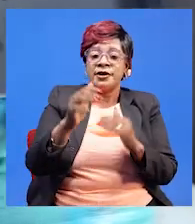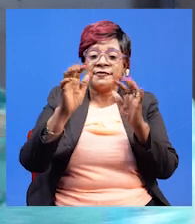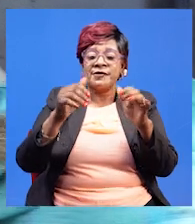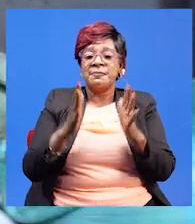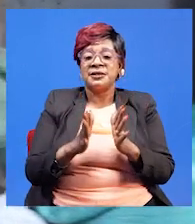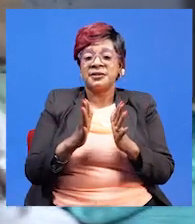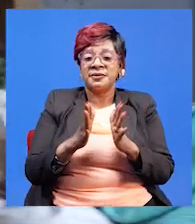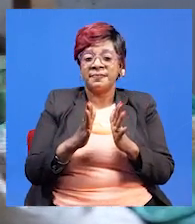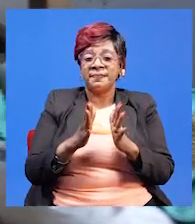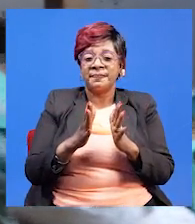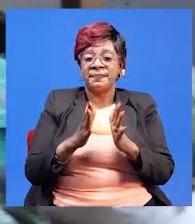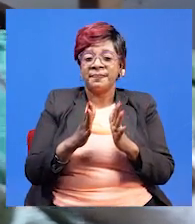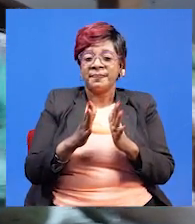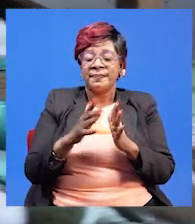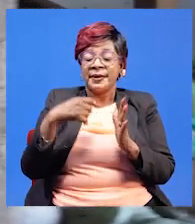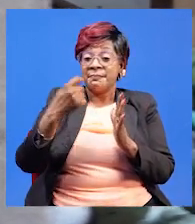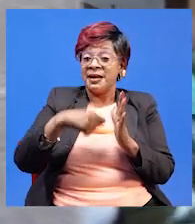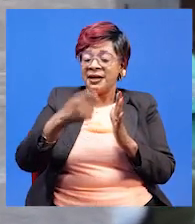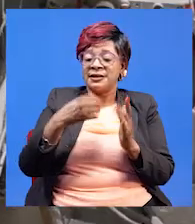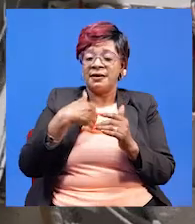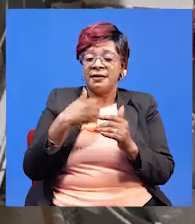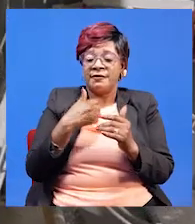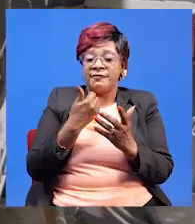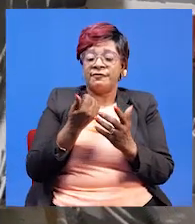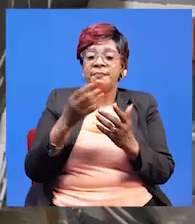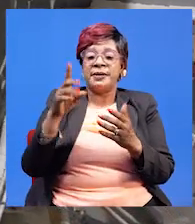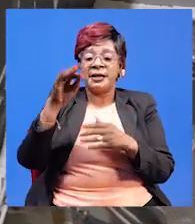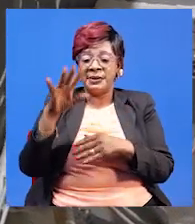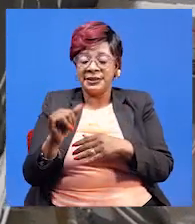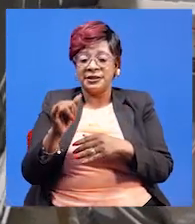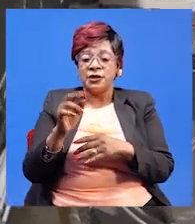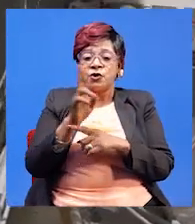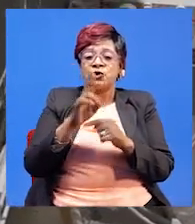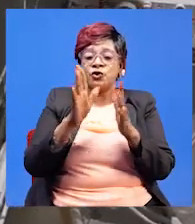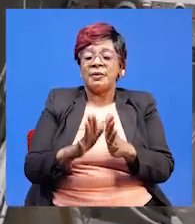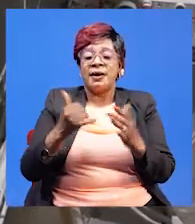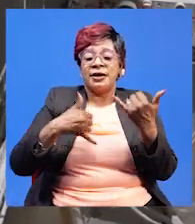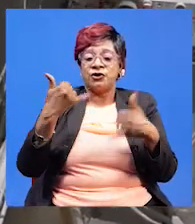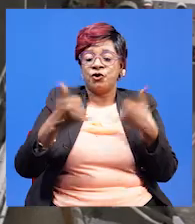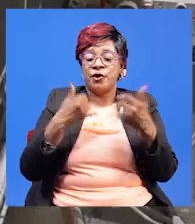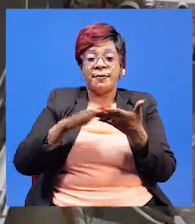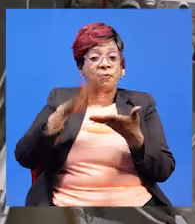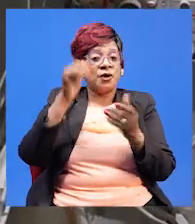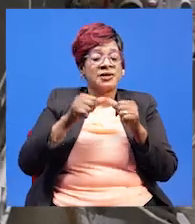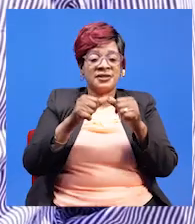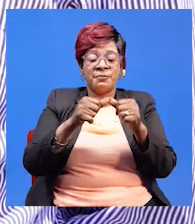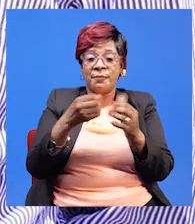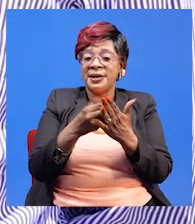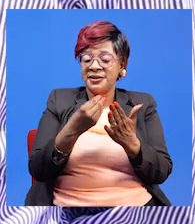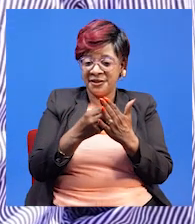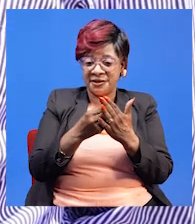farmers. Millers gain predictability and consumers enjoy more stable prices. We get